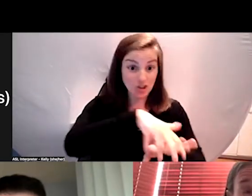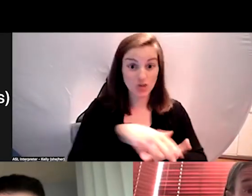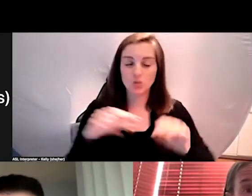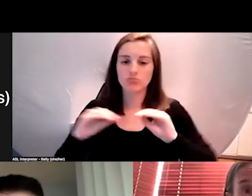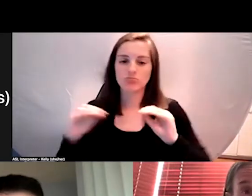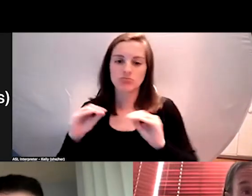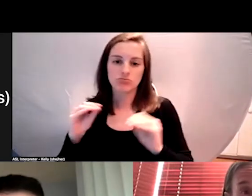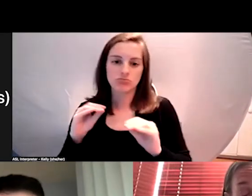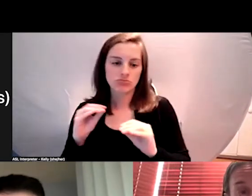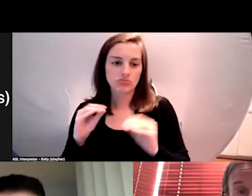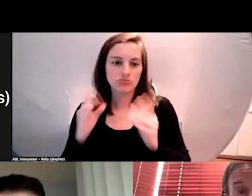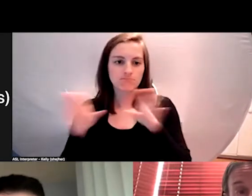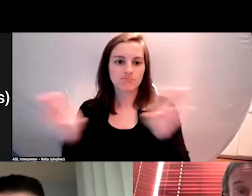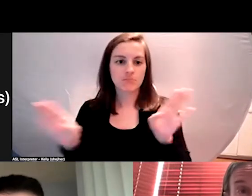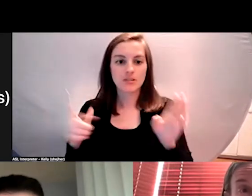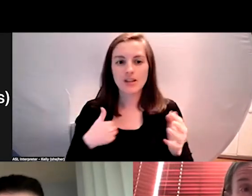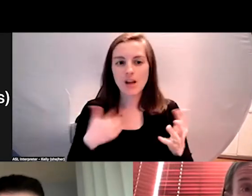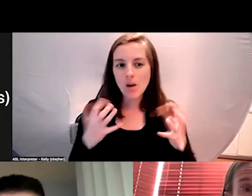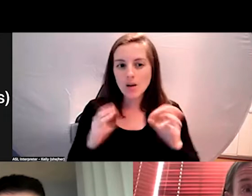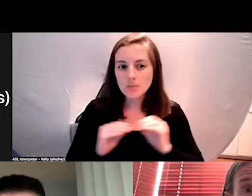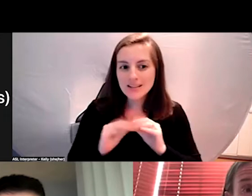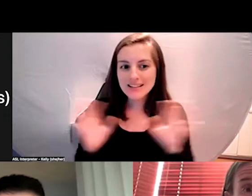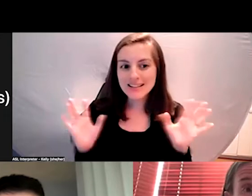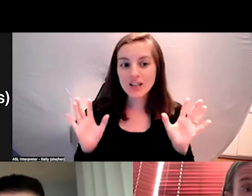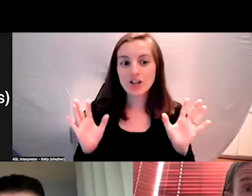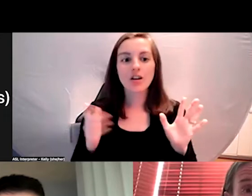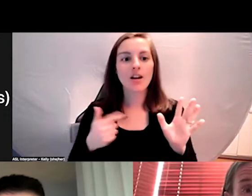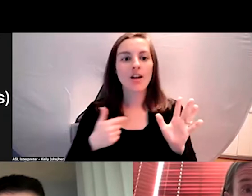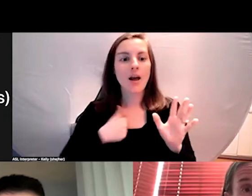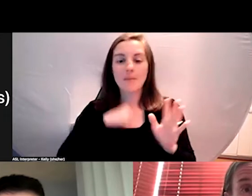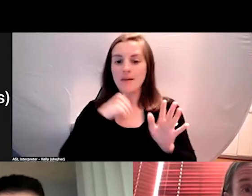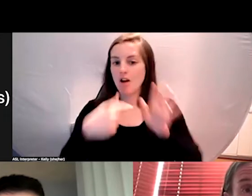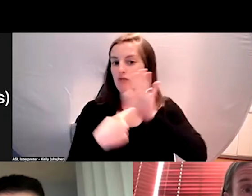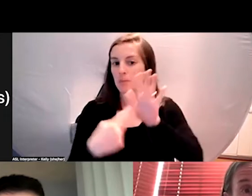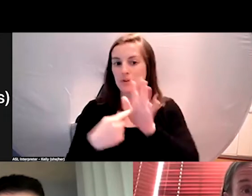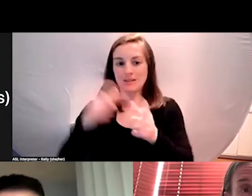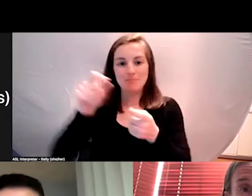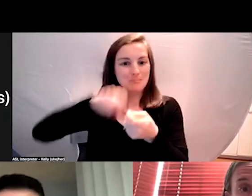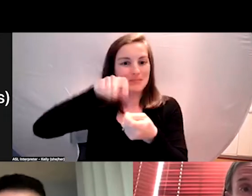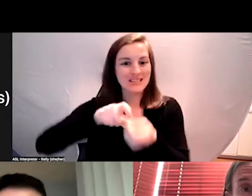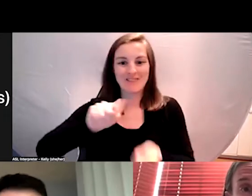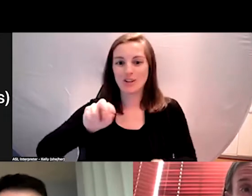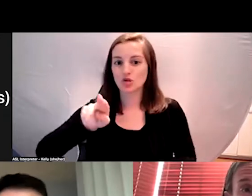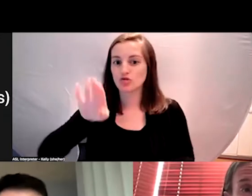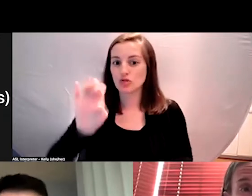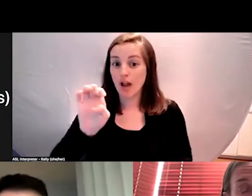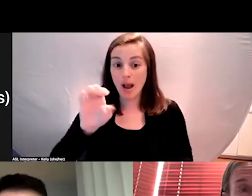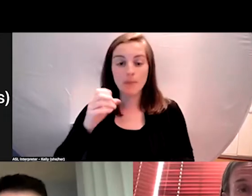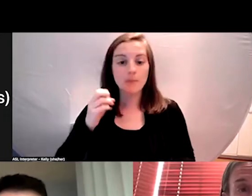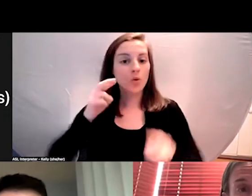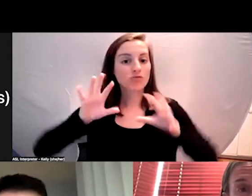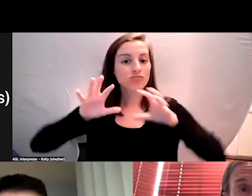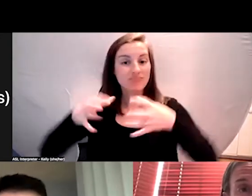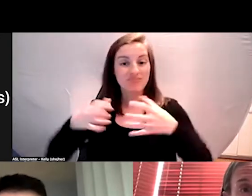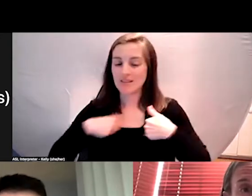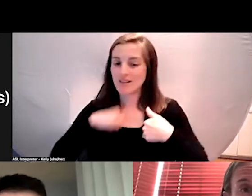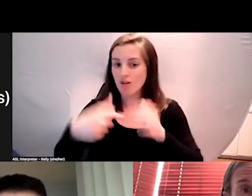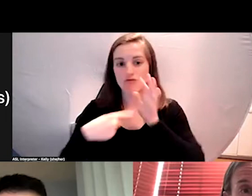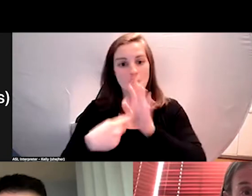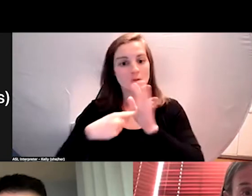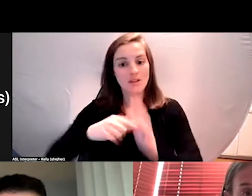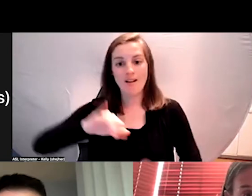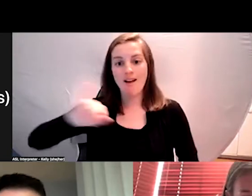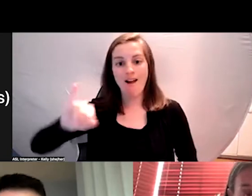to just be clear that I'm here not representing tribes or any tribal or federal entities, including the IHS or any tribal